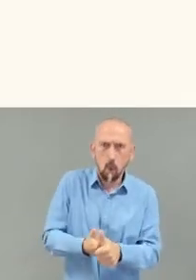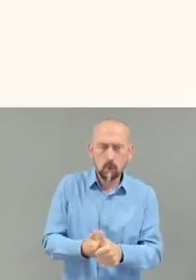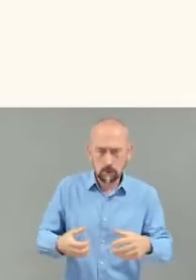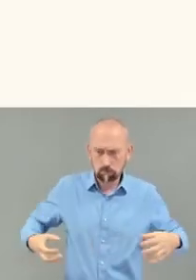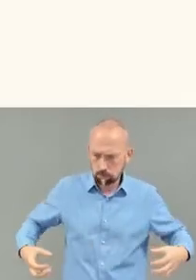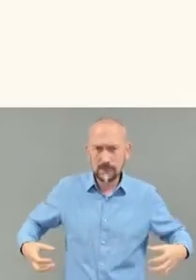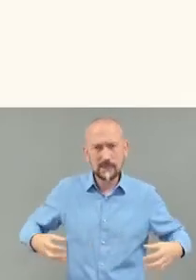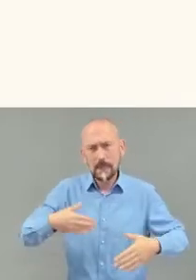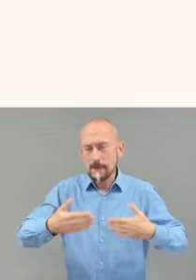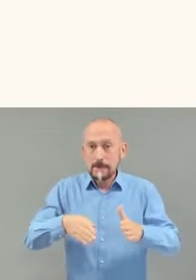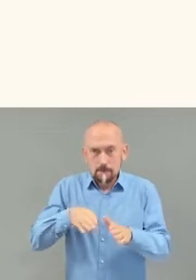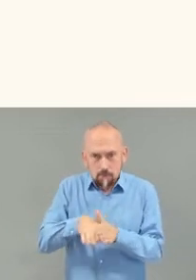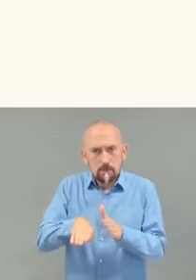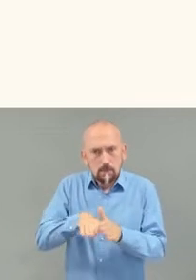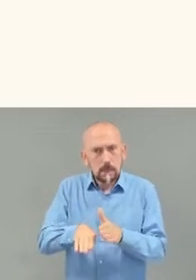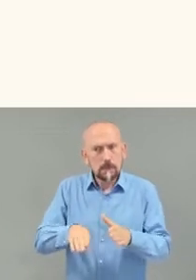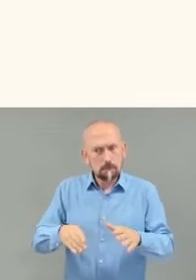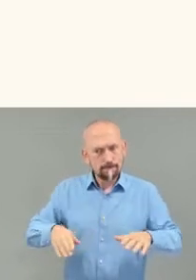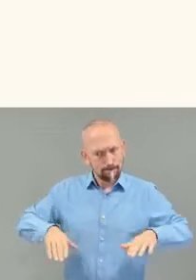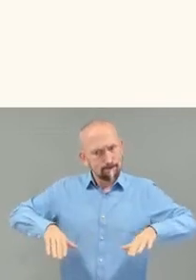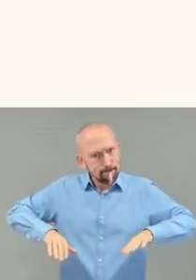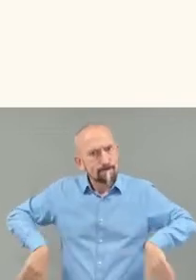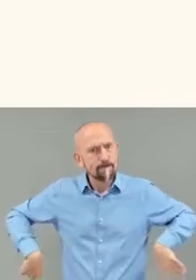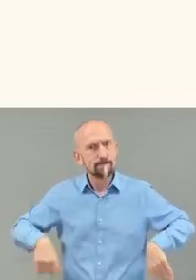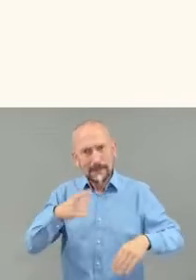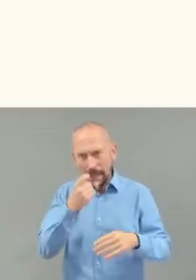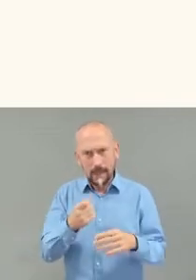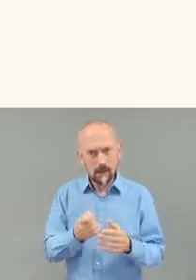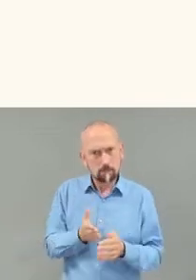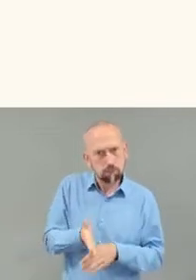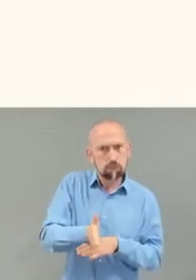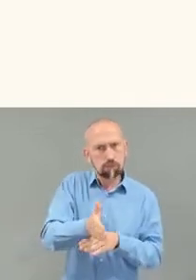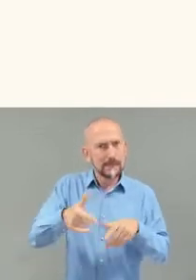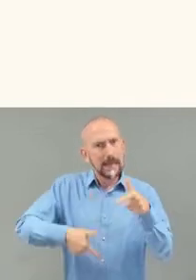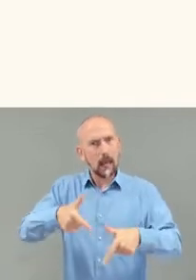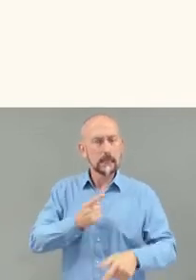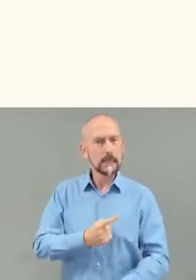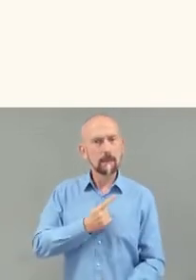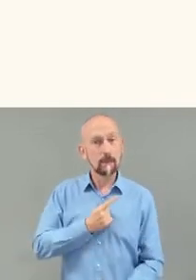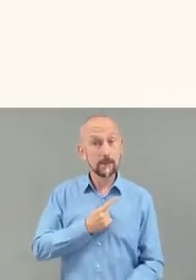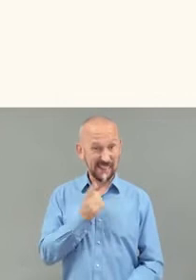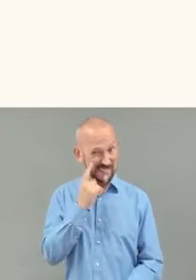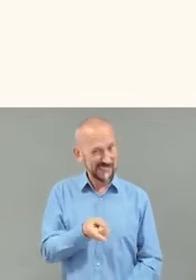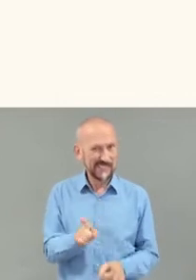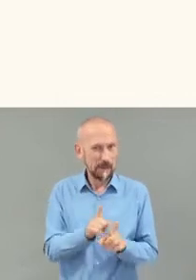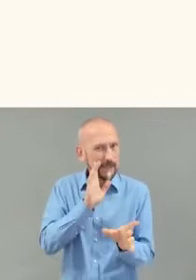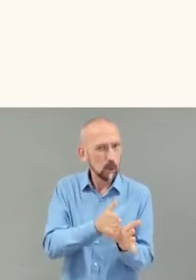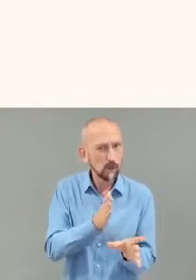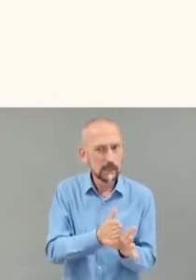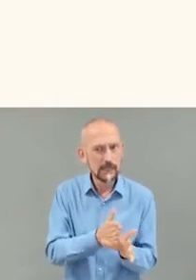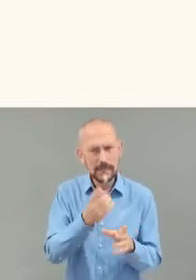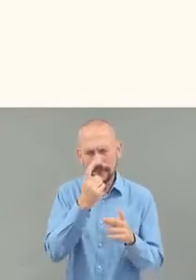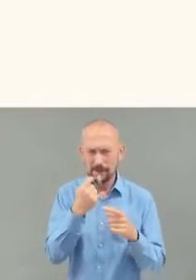psychological perspective, I believe this term is used commonly as well. Through promoting and exploring of